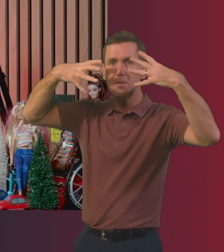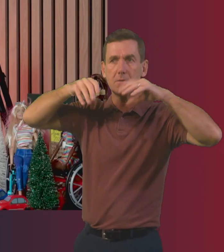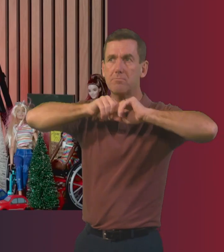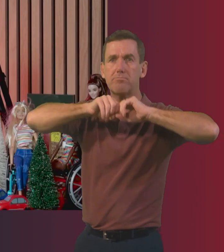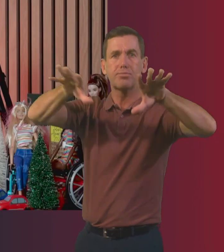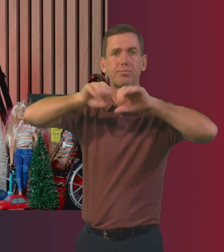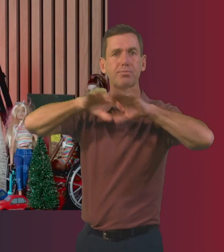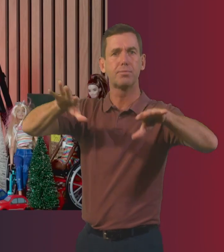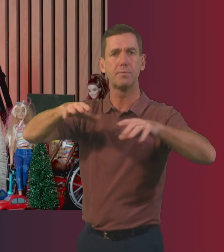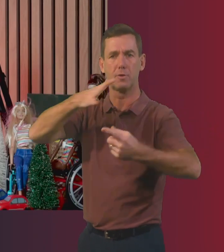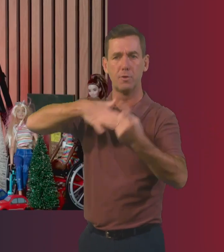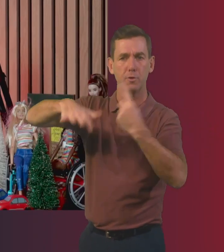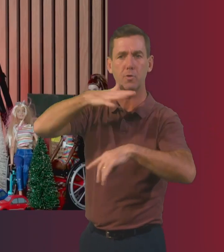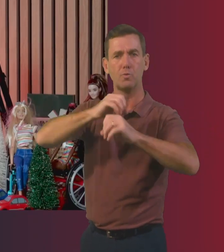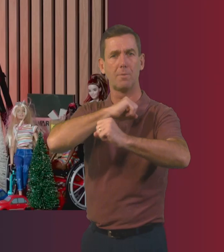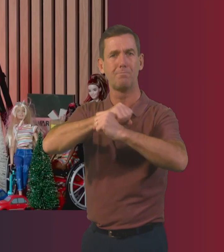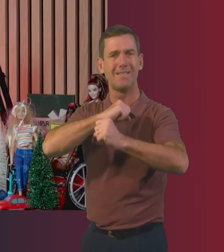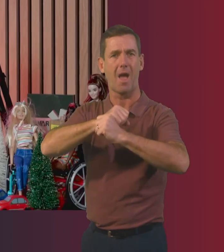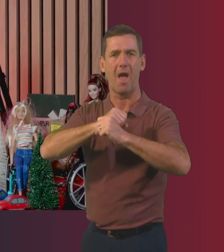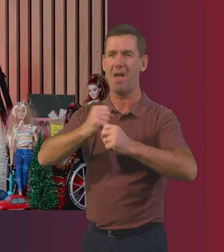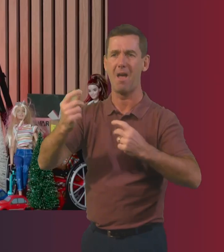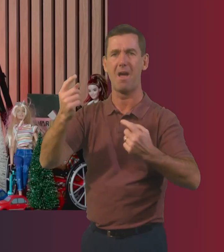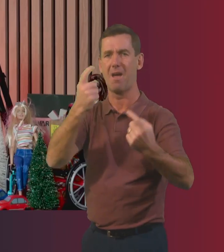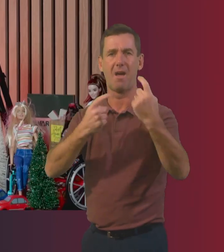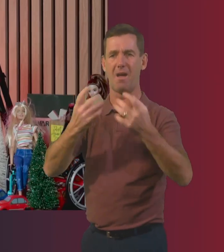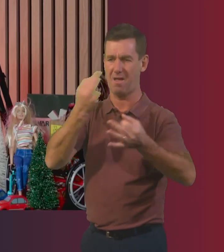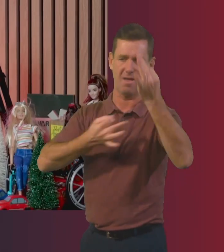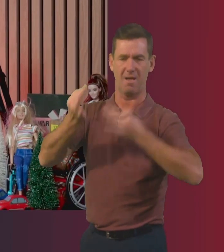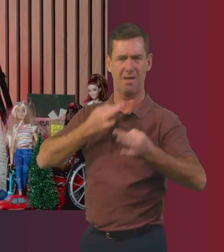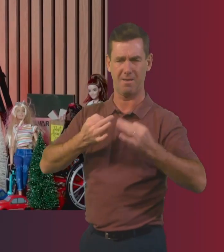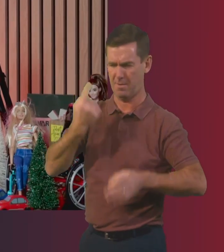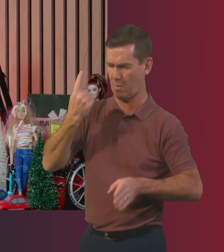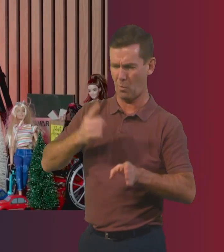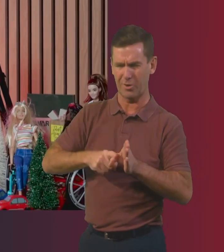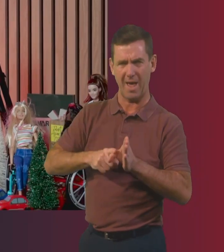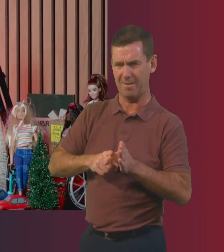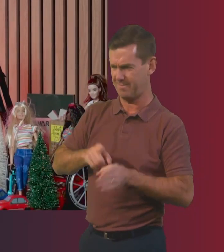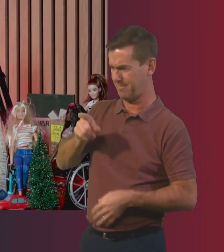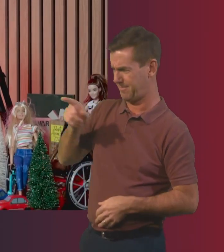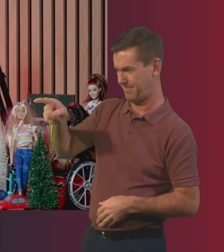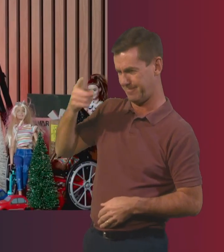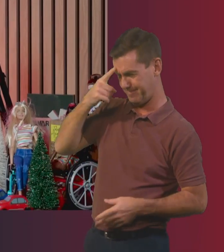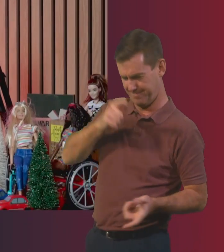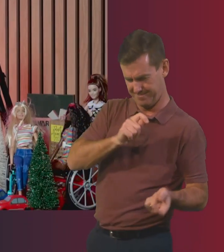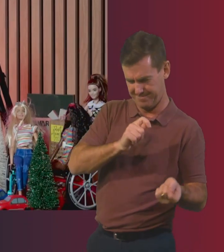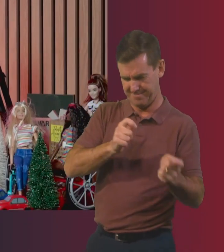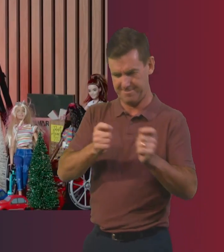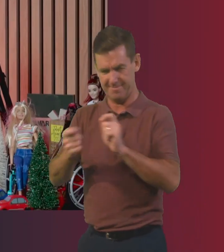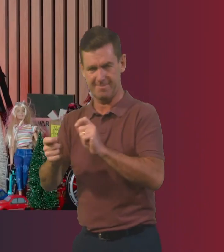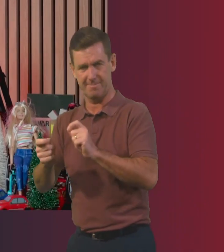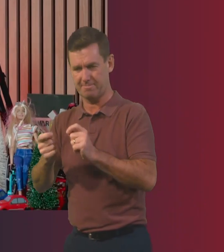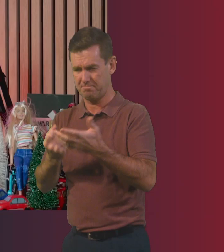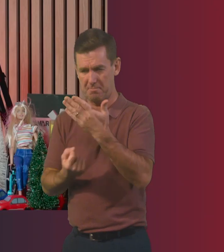me on social media for about a year. So how did that transition happen? Did it happen